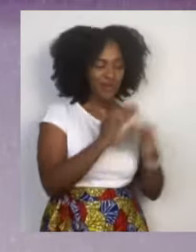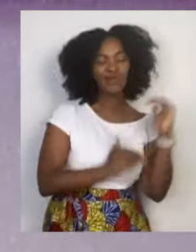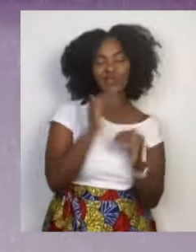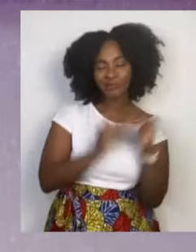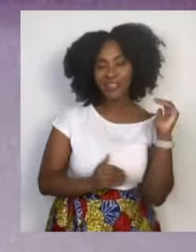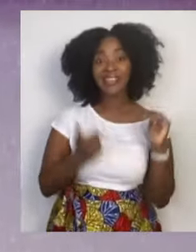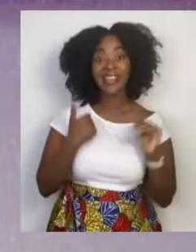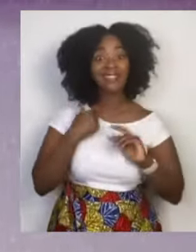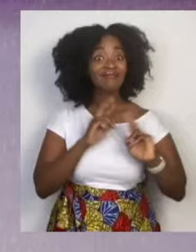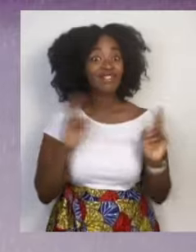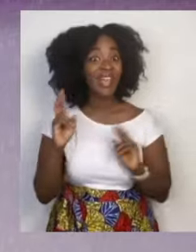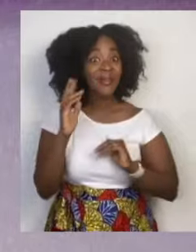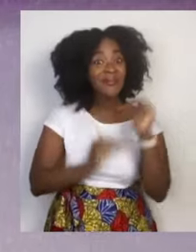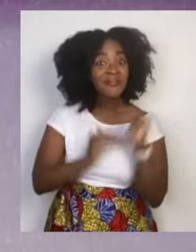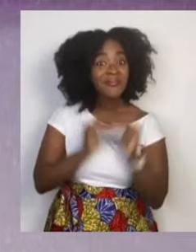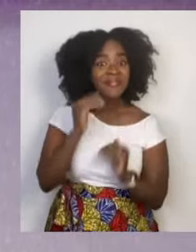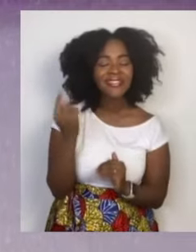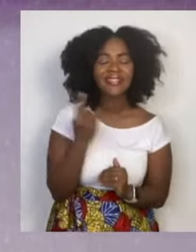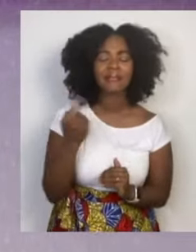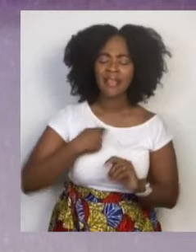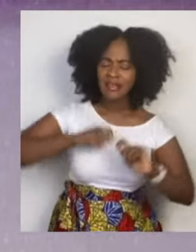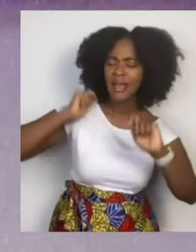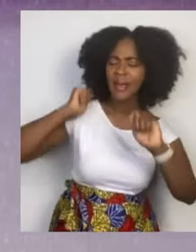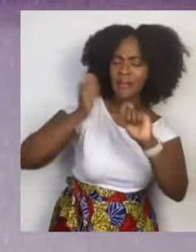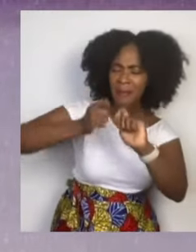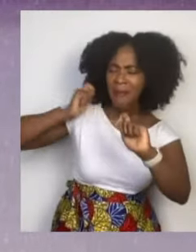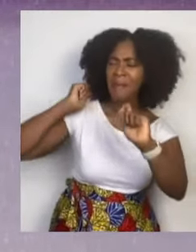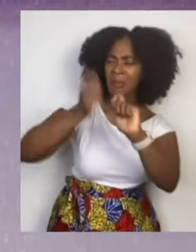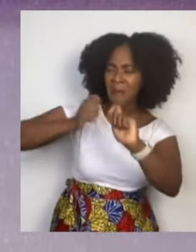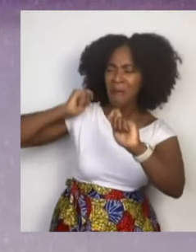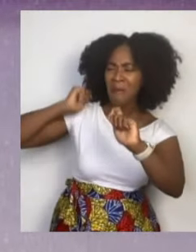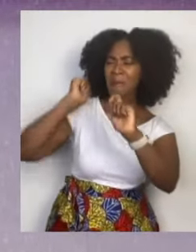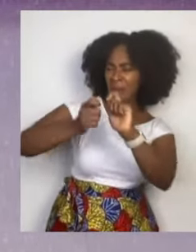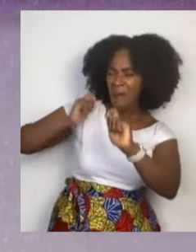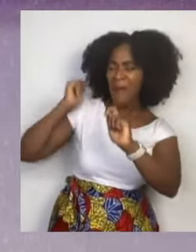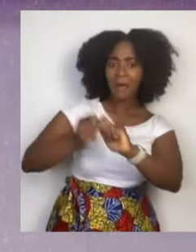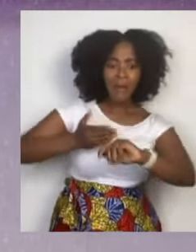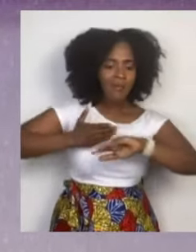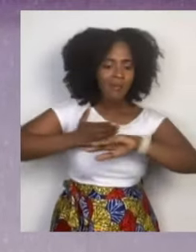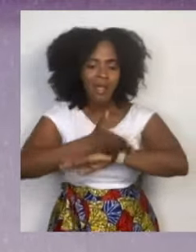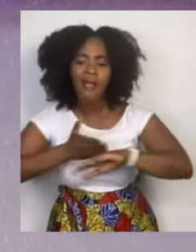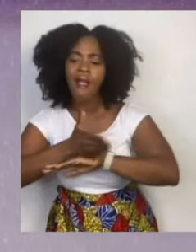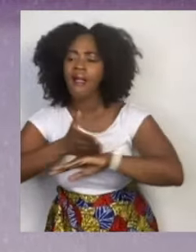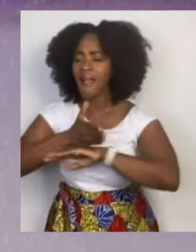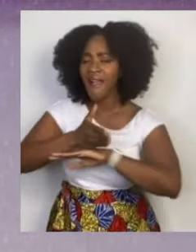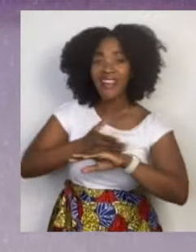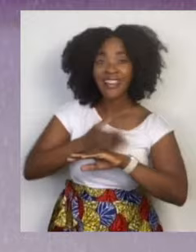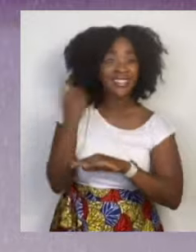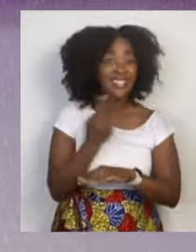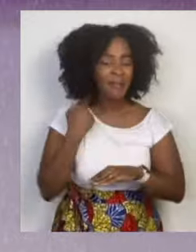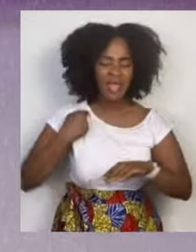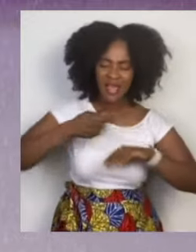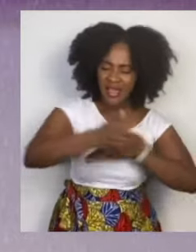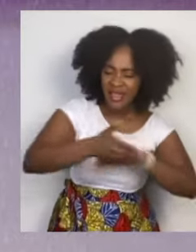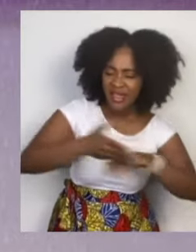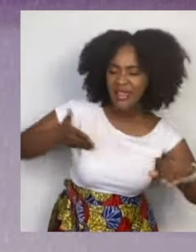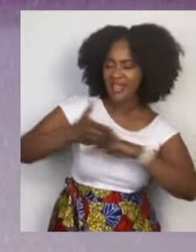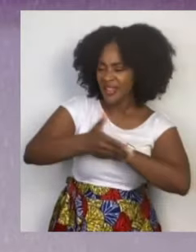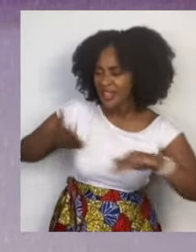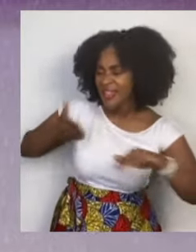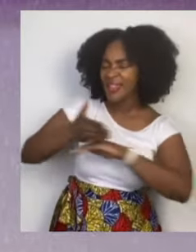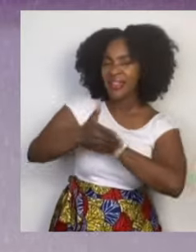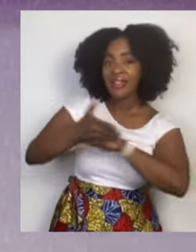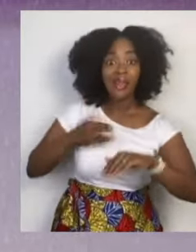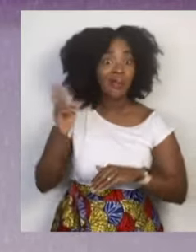hammer something. I'm ready to cut something. I'm ready to saw something. I'm ready to sand something. I'm ready to